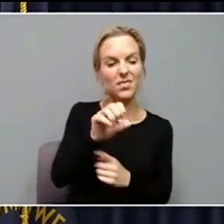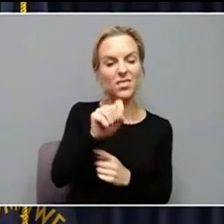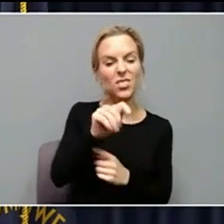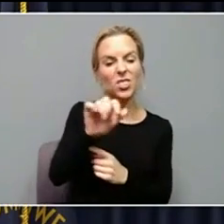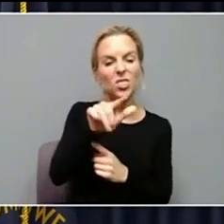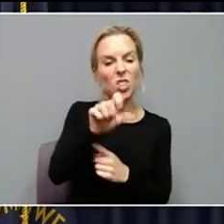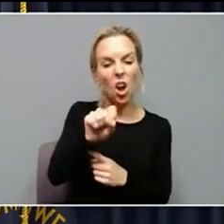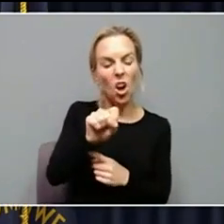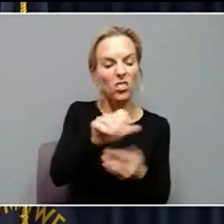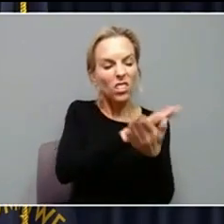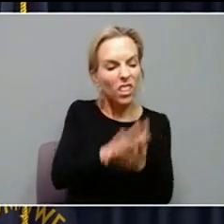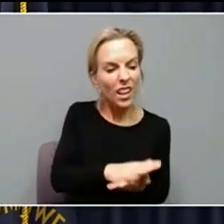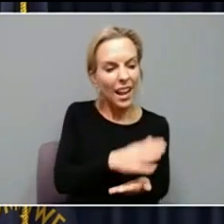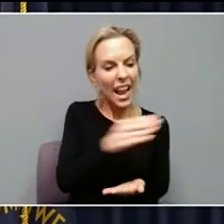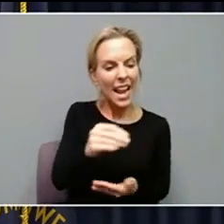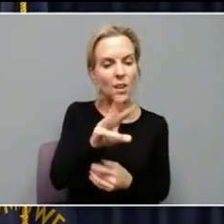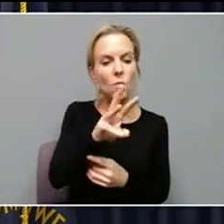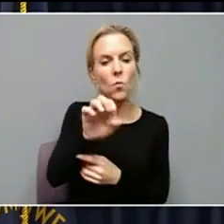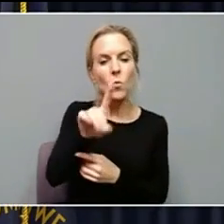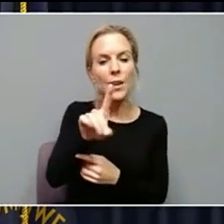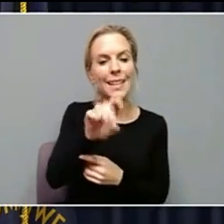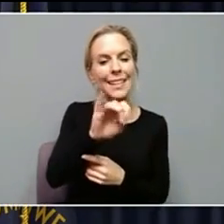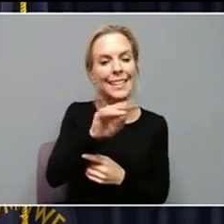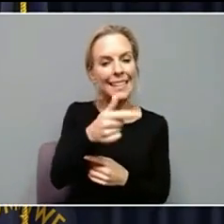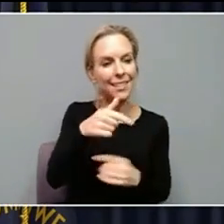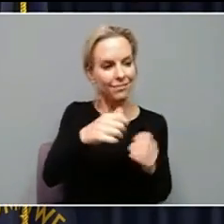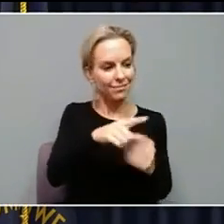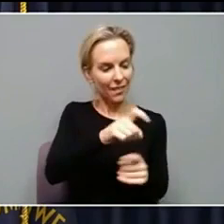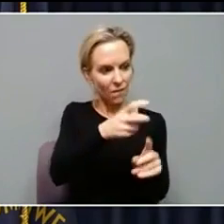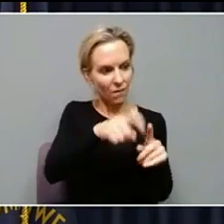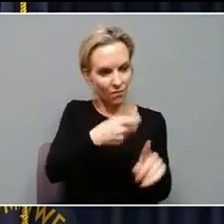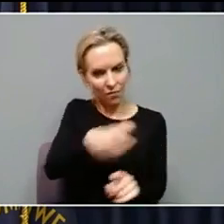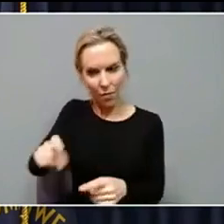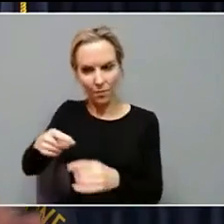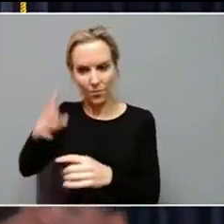helpful. Bigelow Tea.